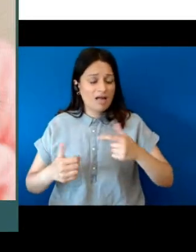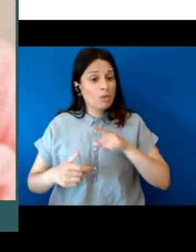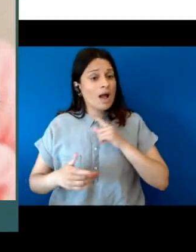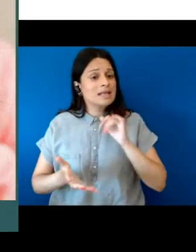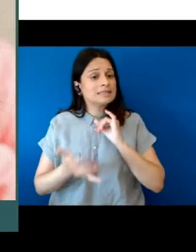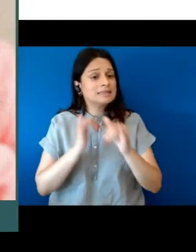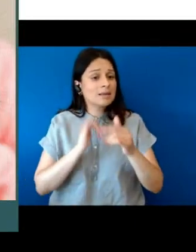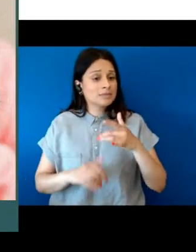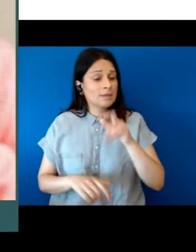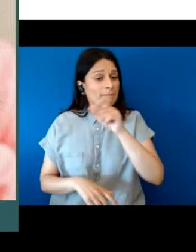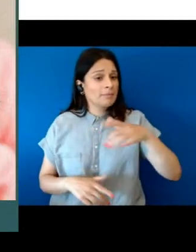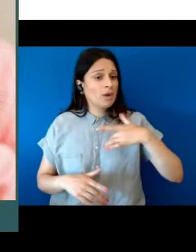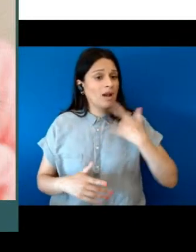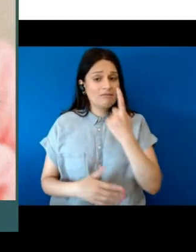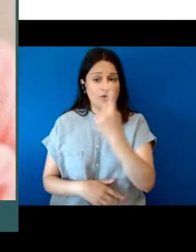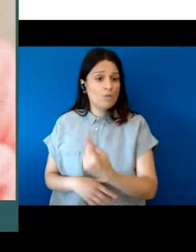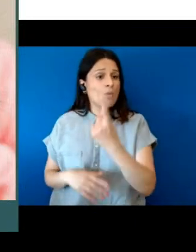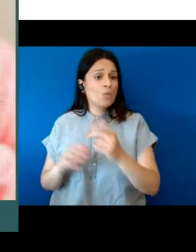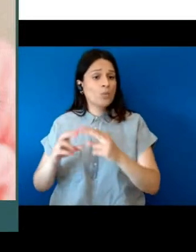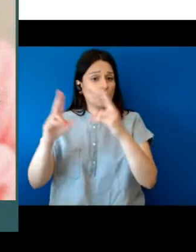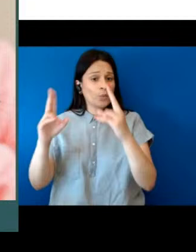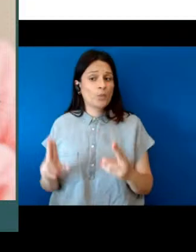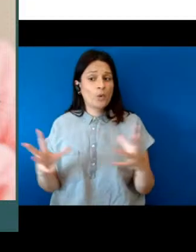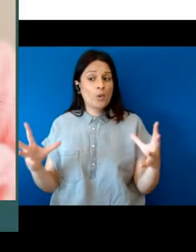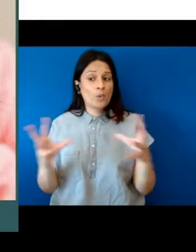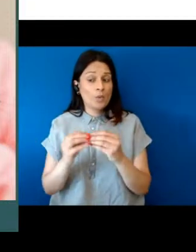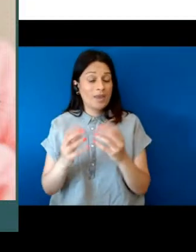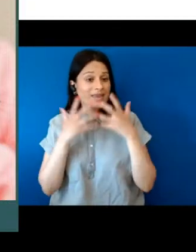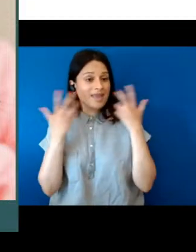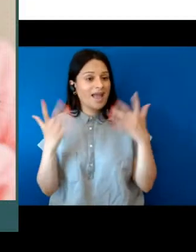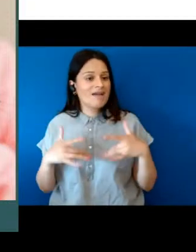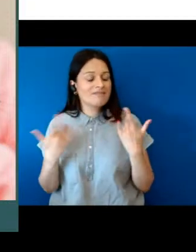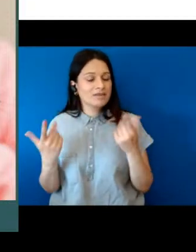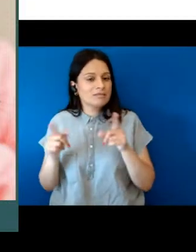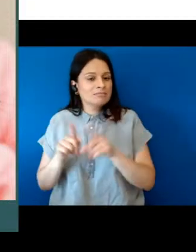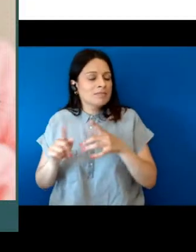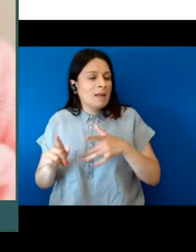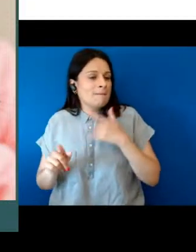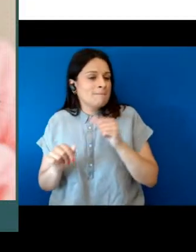loneliness. They can be wonderful. My elderly mother,